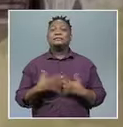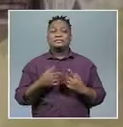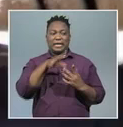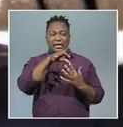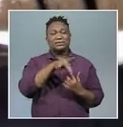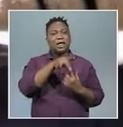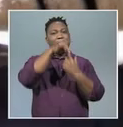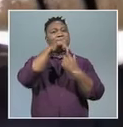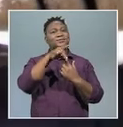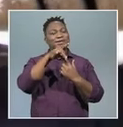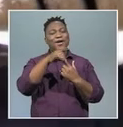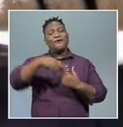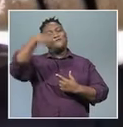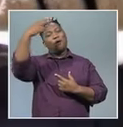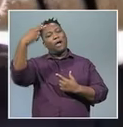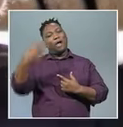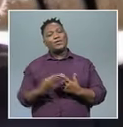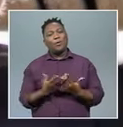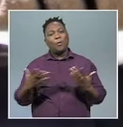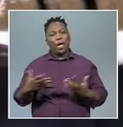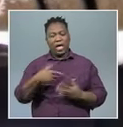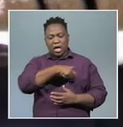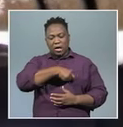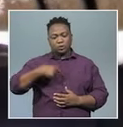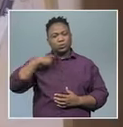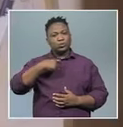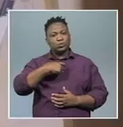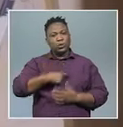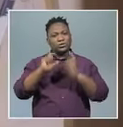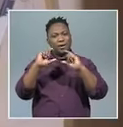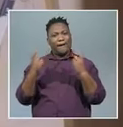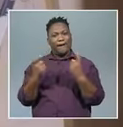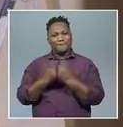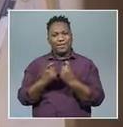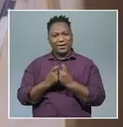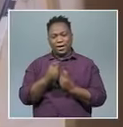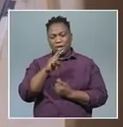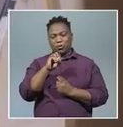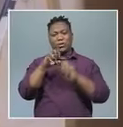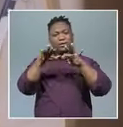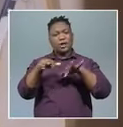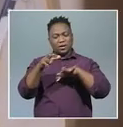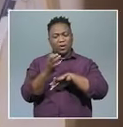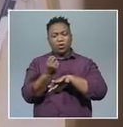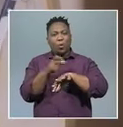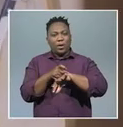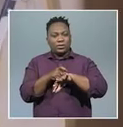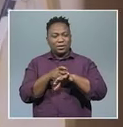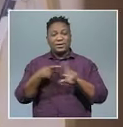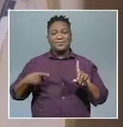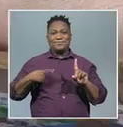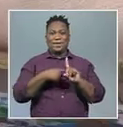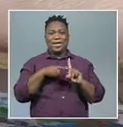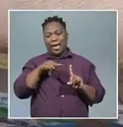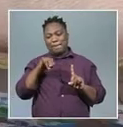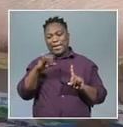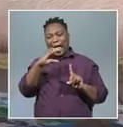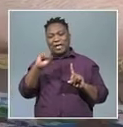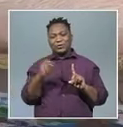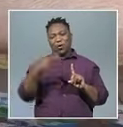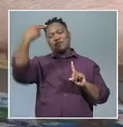form part of a major Swiss watchmaker's 2019 annual collector series. We introduce you to Pig